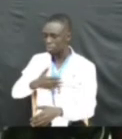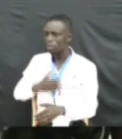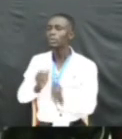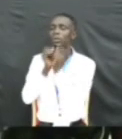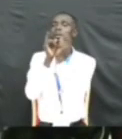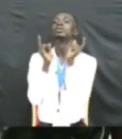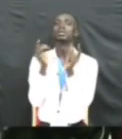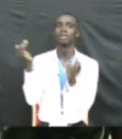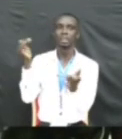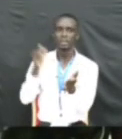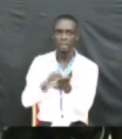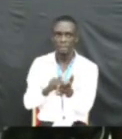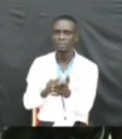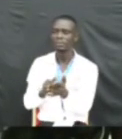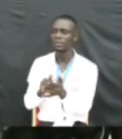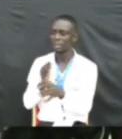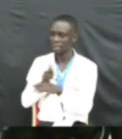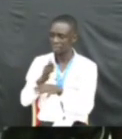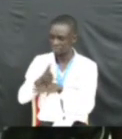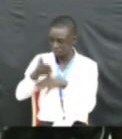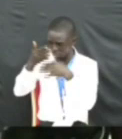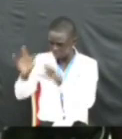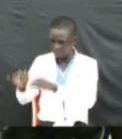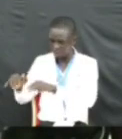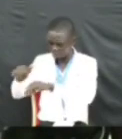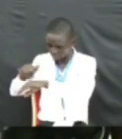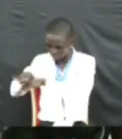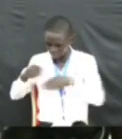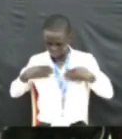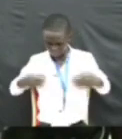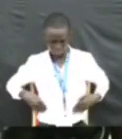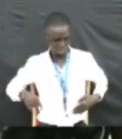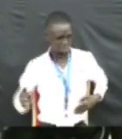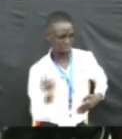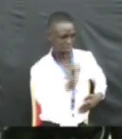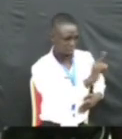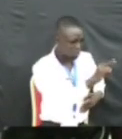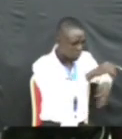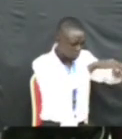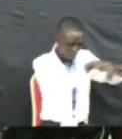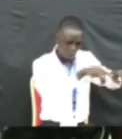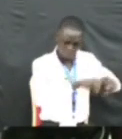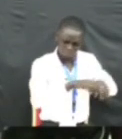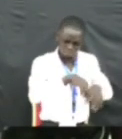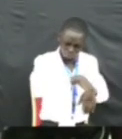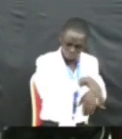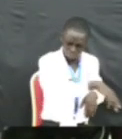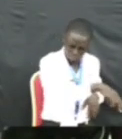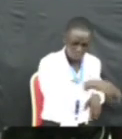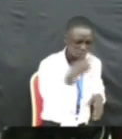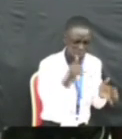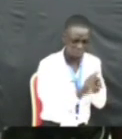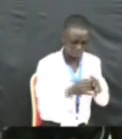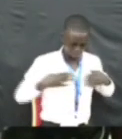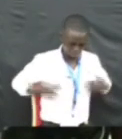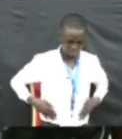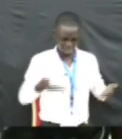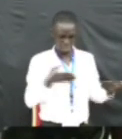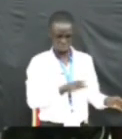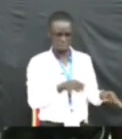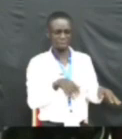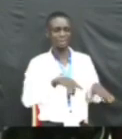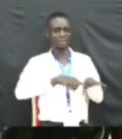went ahead with the body towards the mortuary, but on their way, the dead body started shaking.